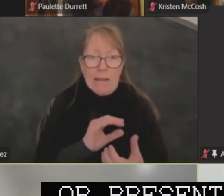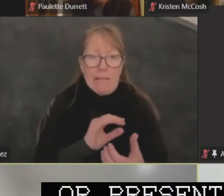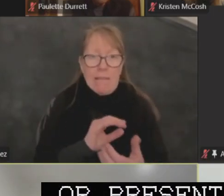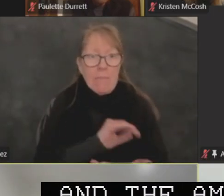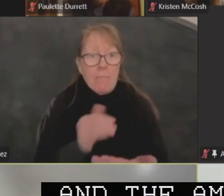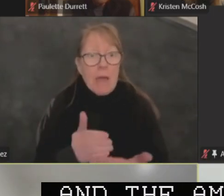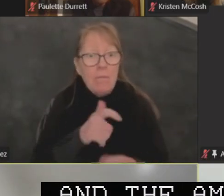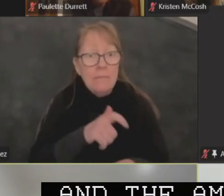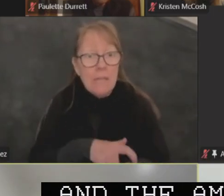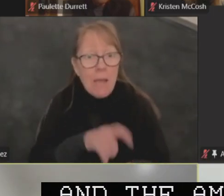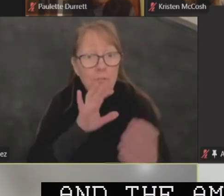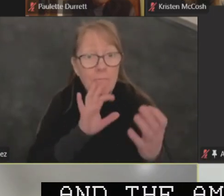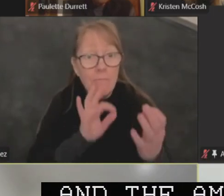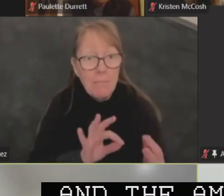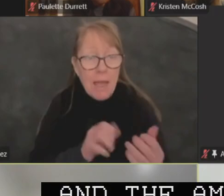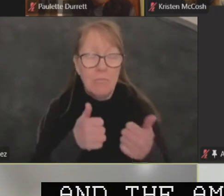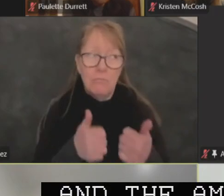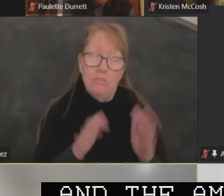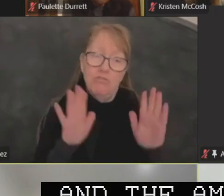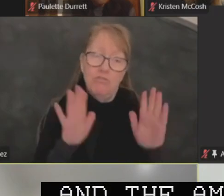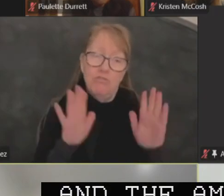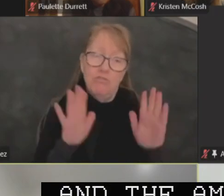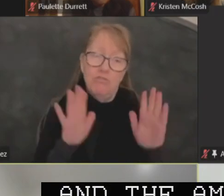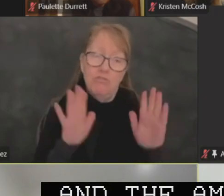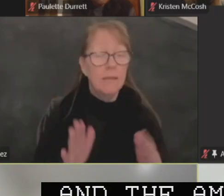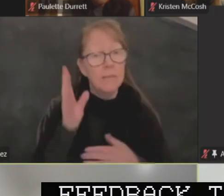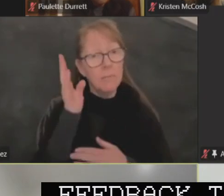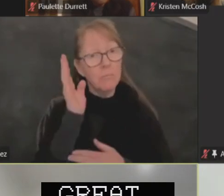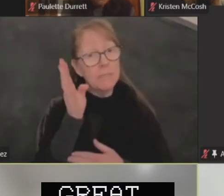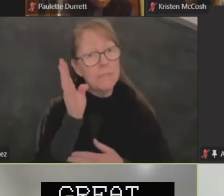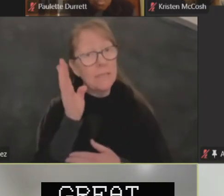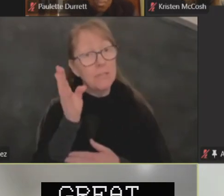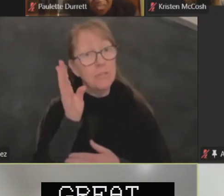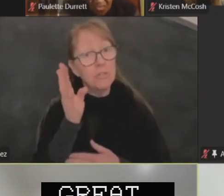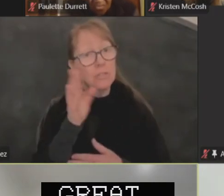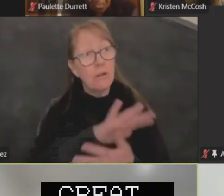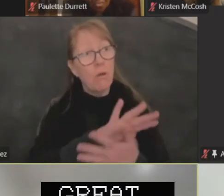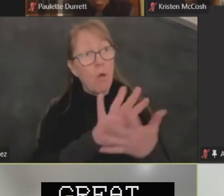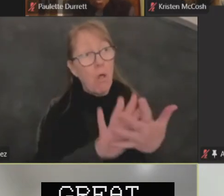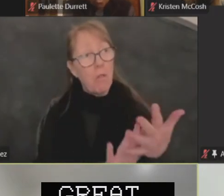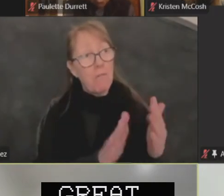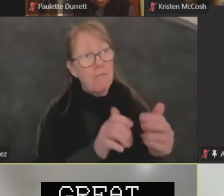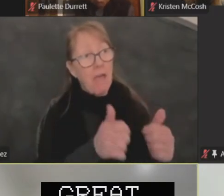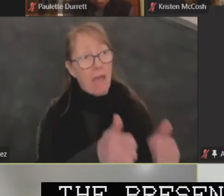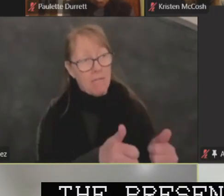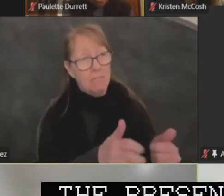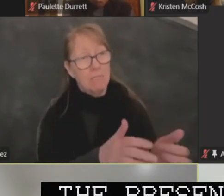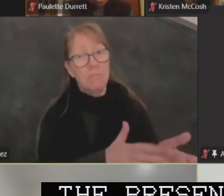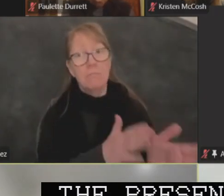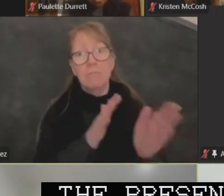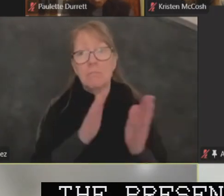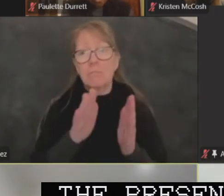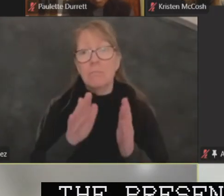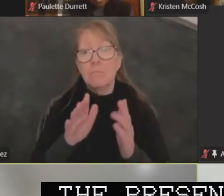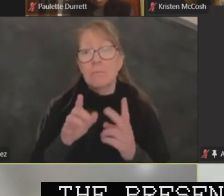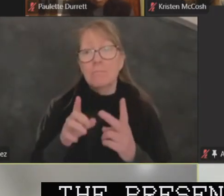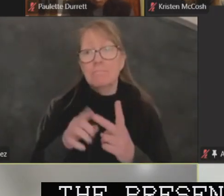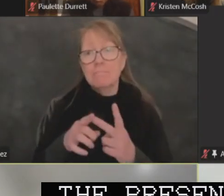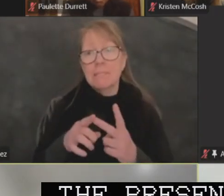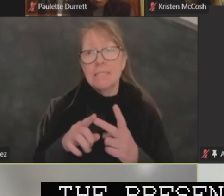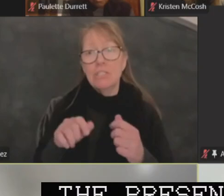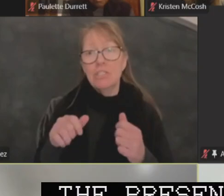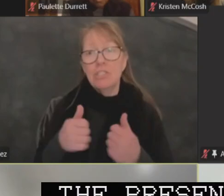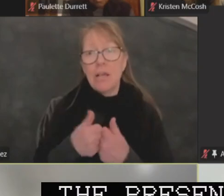the presenters and all of that. I think the part that is challenging coming, and specifically I'm speaking